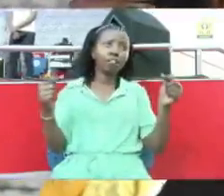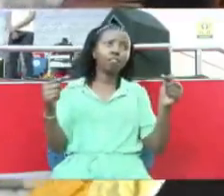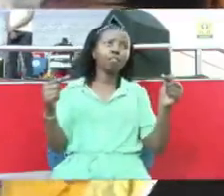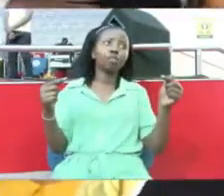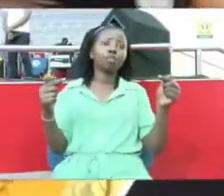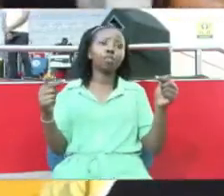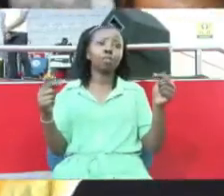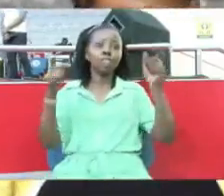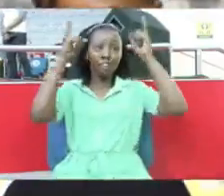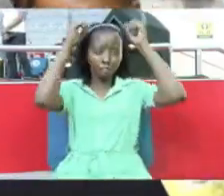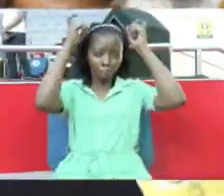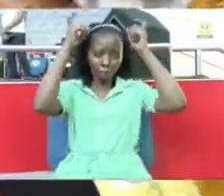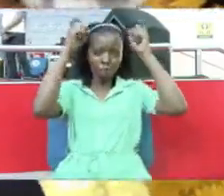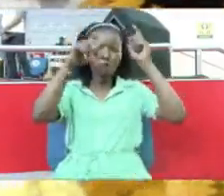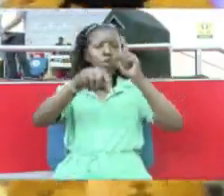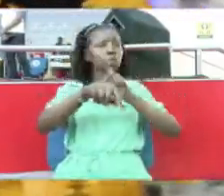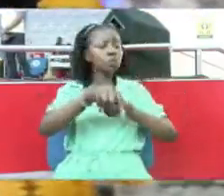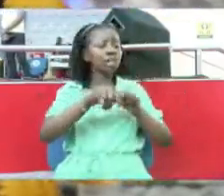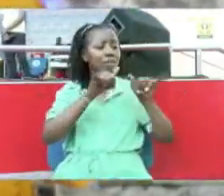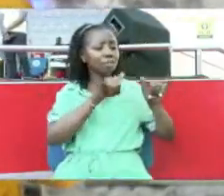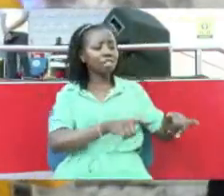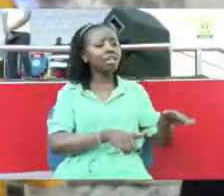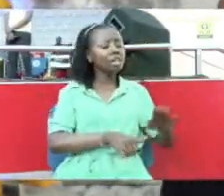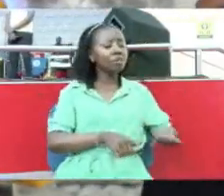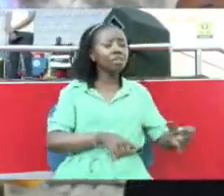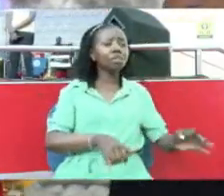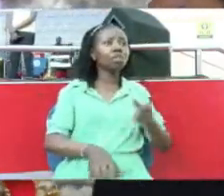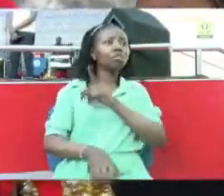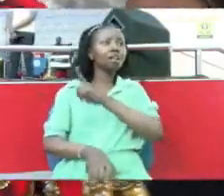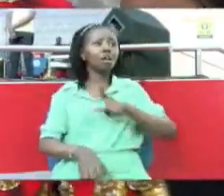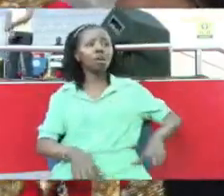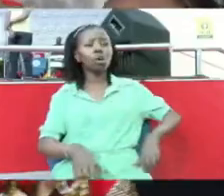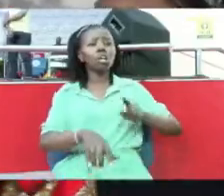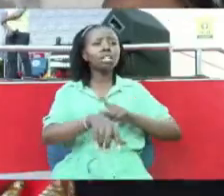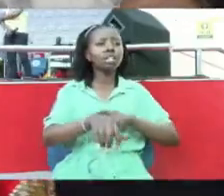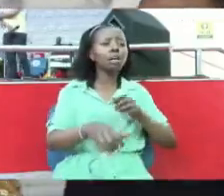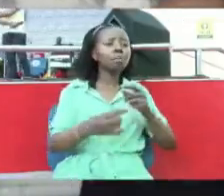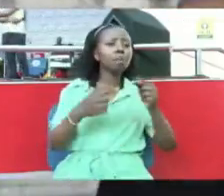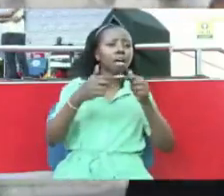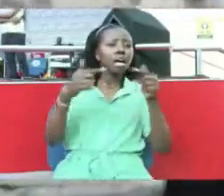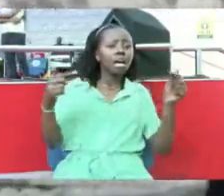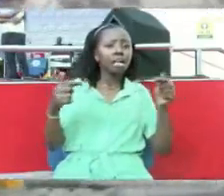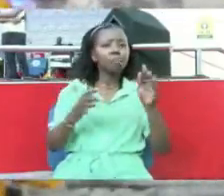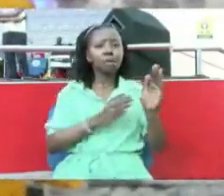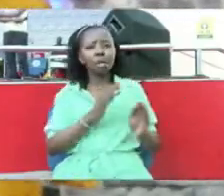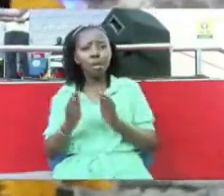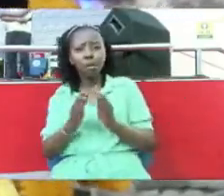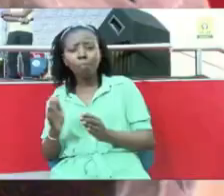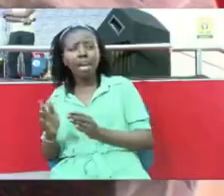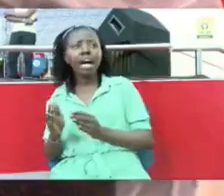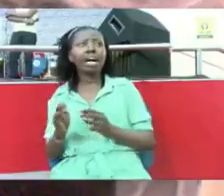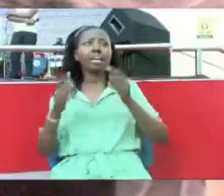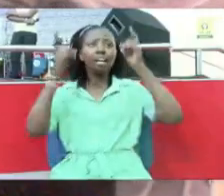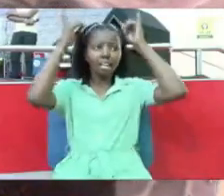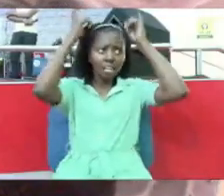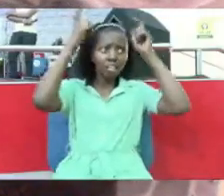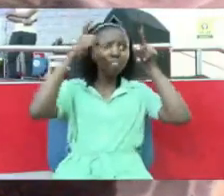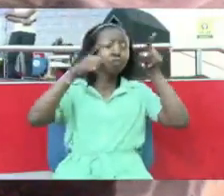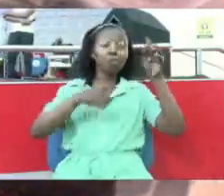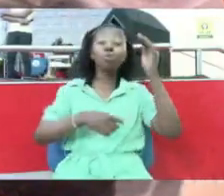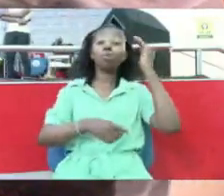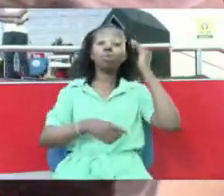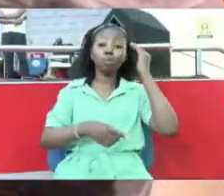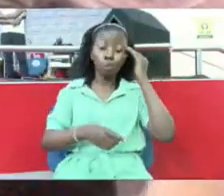When you are lingering in the presence of God, even when the enemy is planning wickedness, you will be told. Wakati, you will have